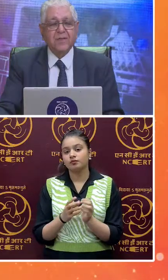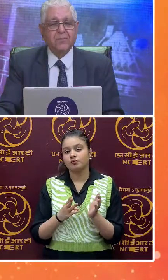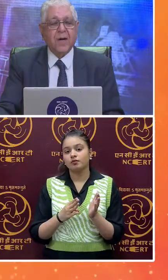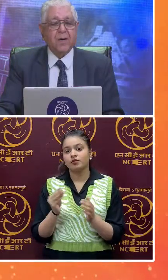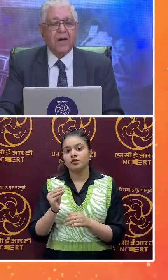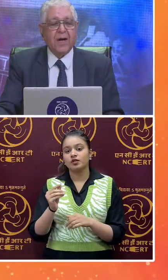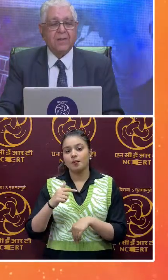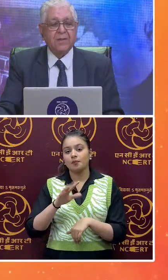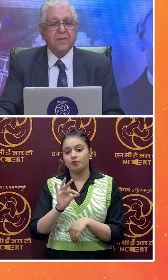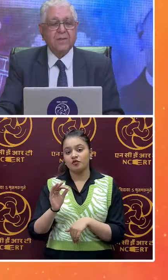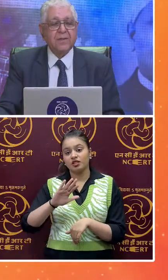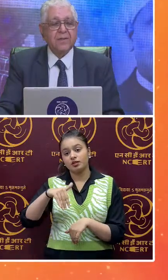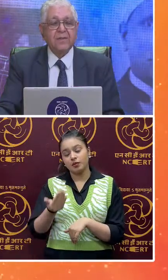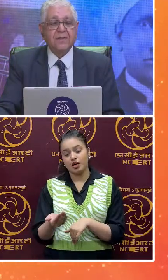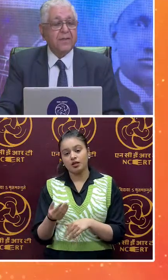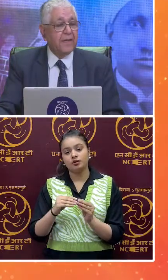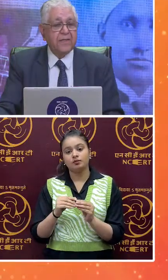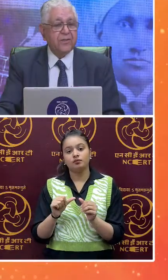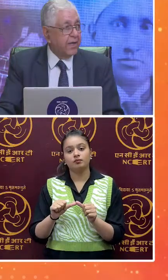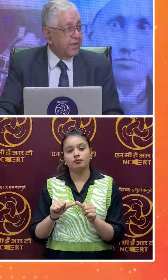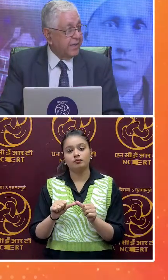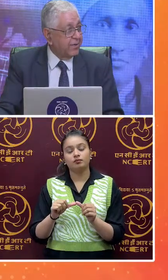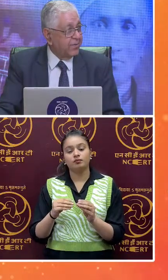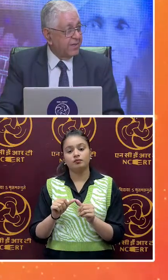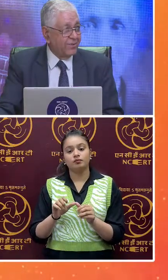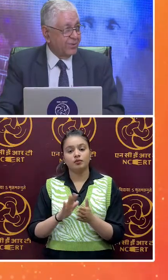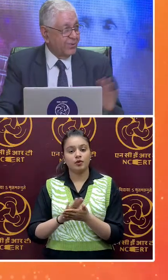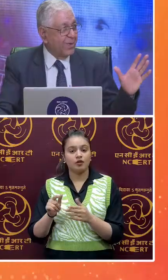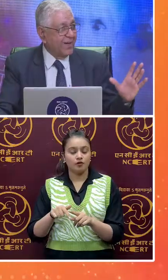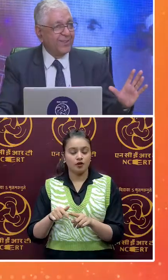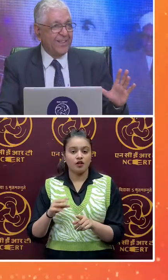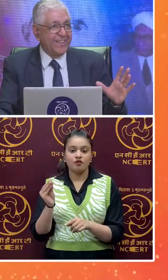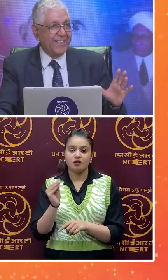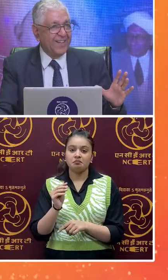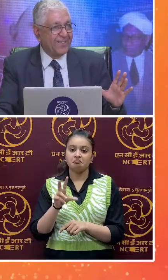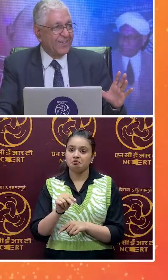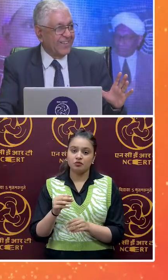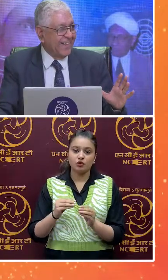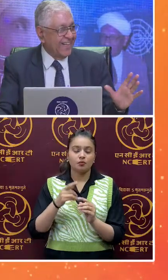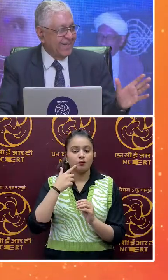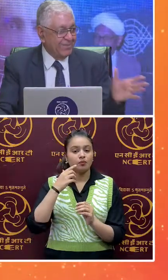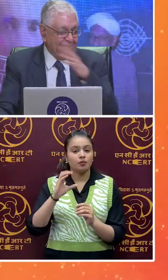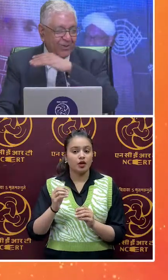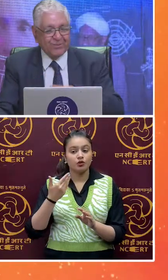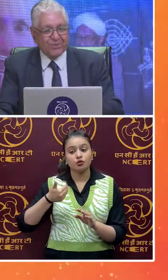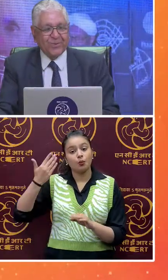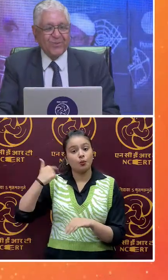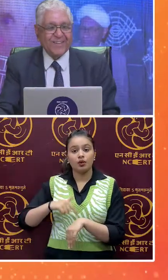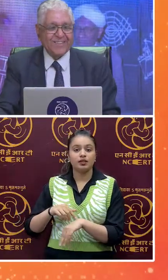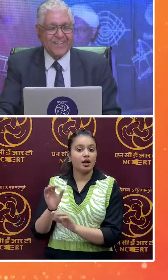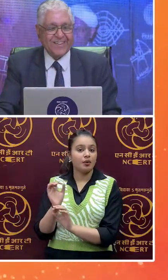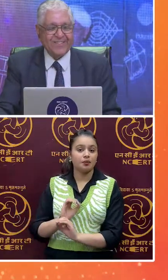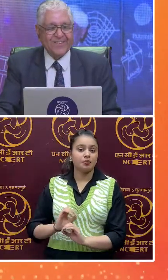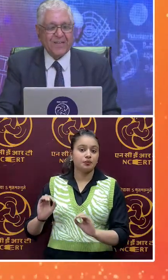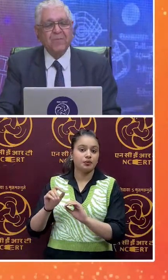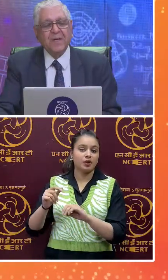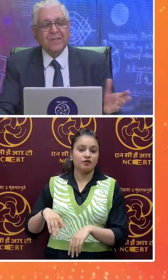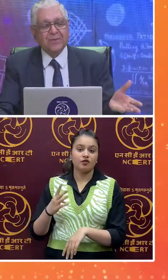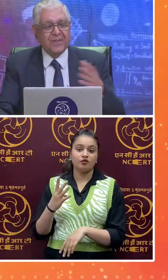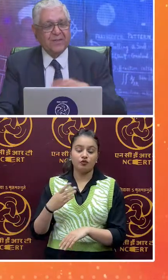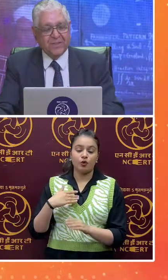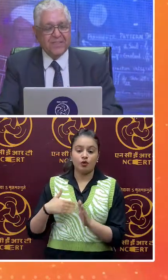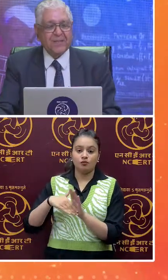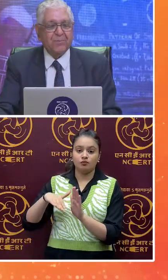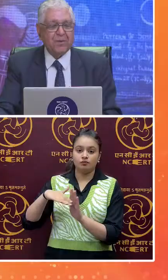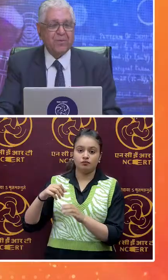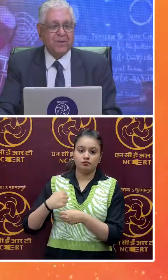weeks, Bhabha had Siddiqui joined TIFR. There was no biology in TIFR at that time. He got a full floor constructed for him. So,